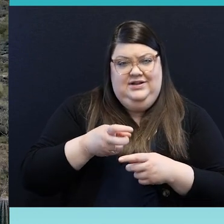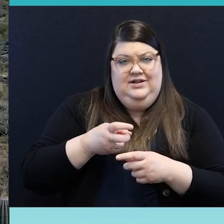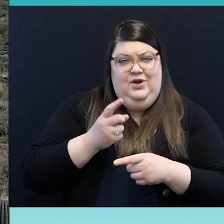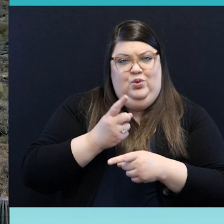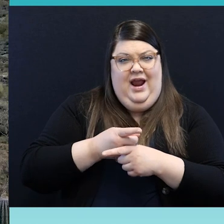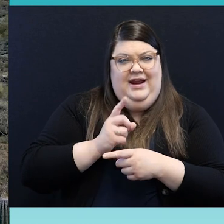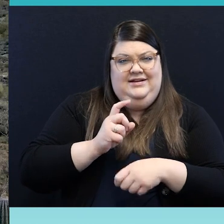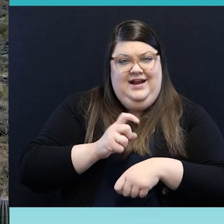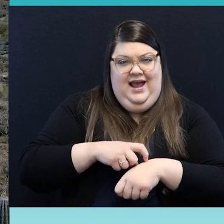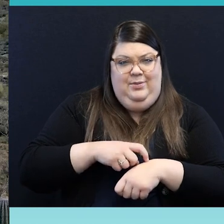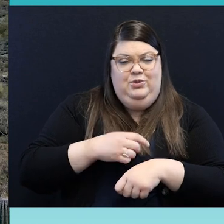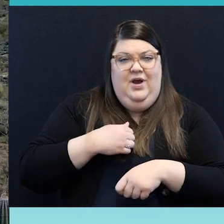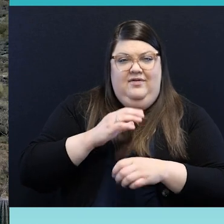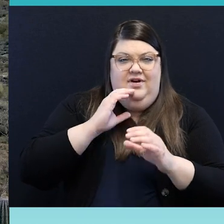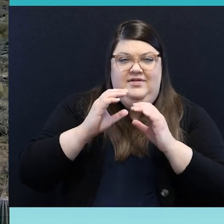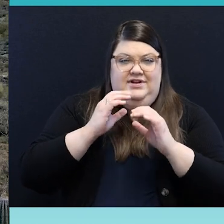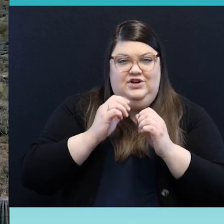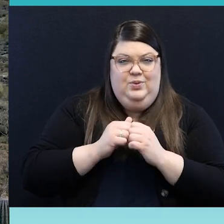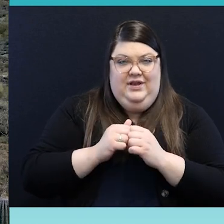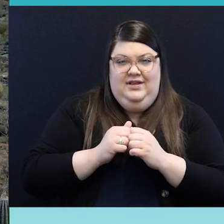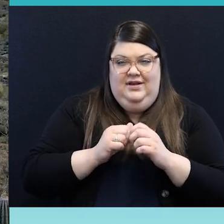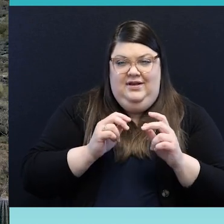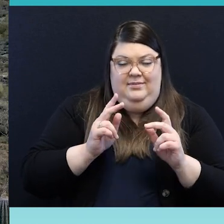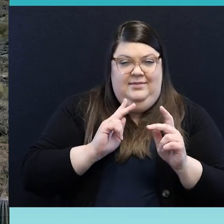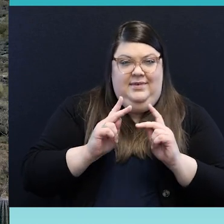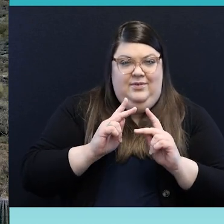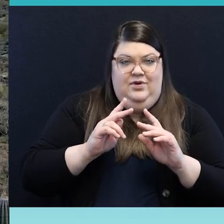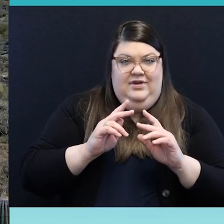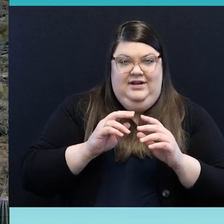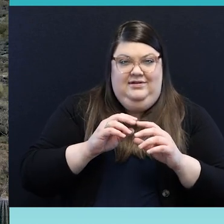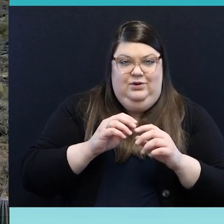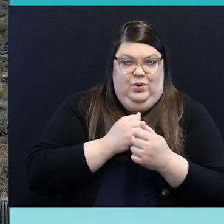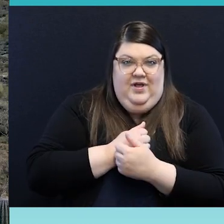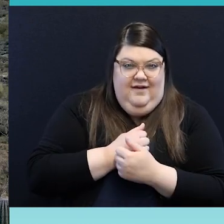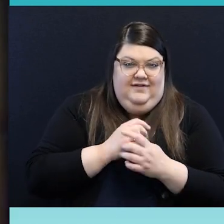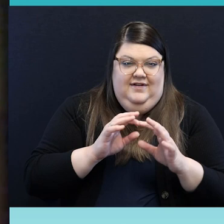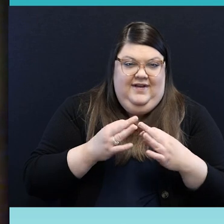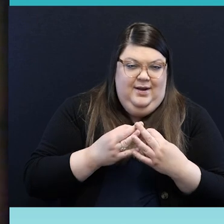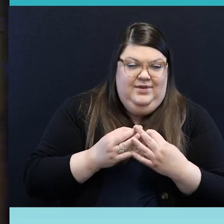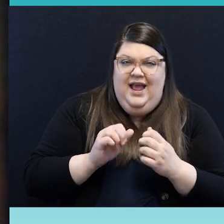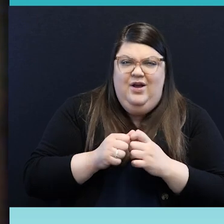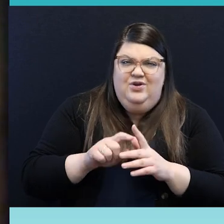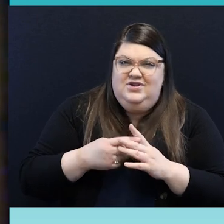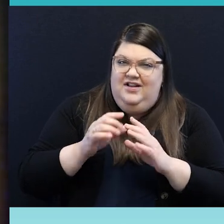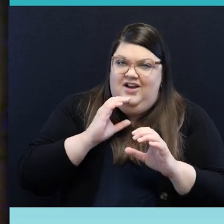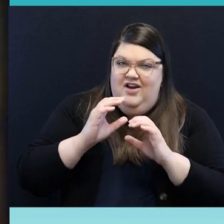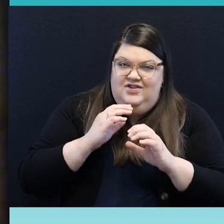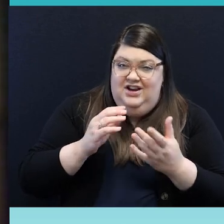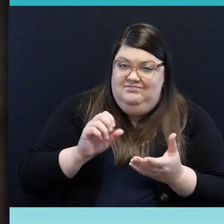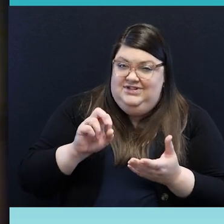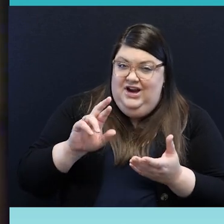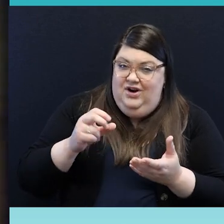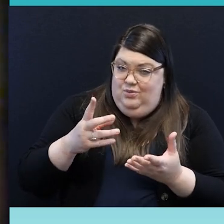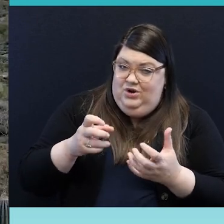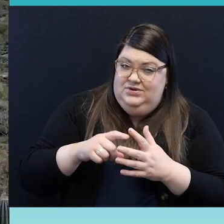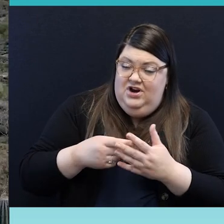this conversation with your loved ones, and how do you start the conversation? Sarah, do you want to start addressing